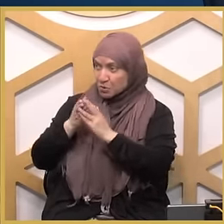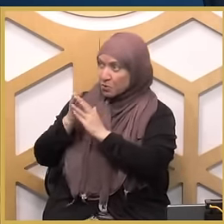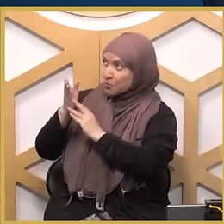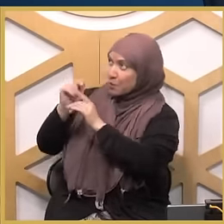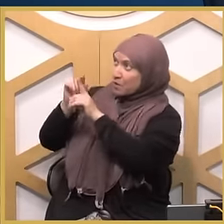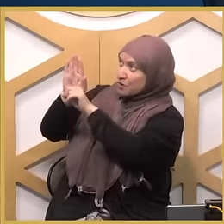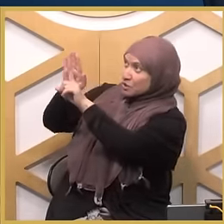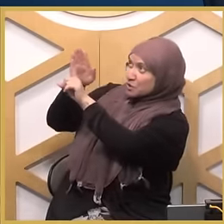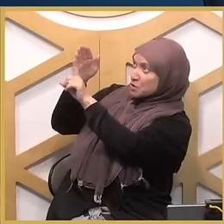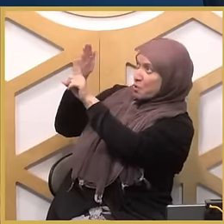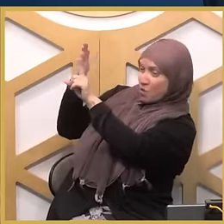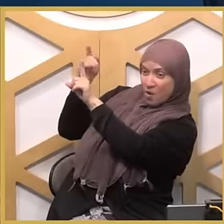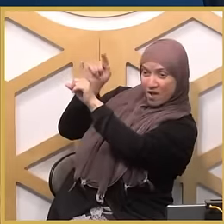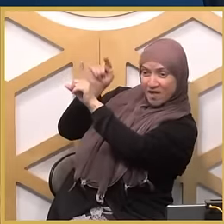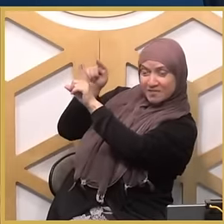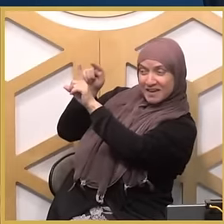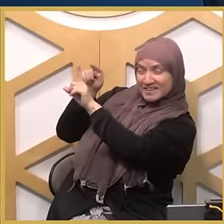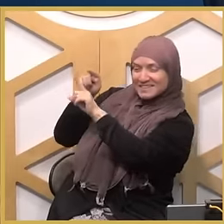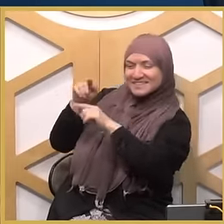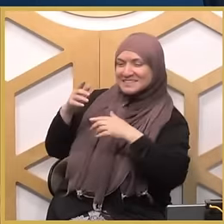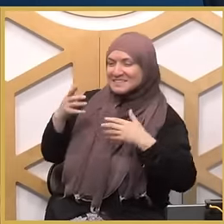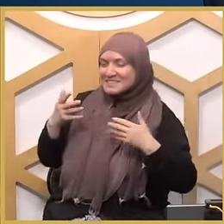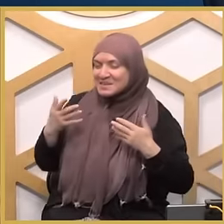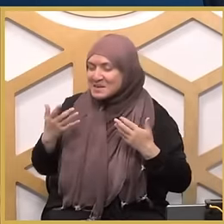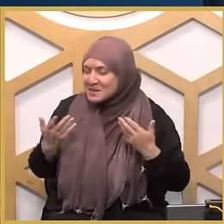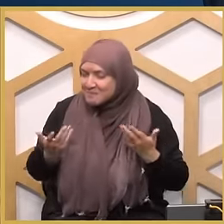the way that we're supposed to be. And that's what he says, rahimahullah,